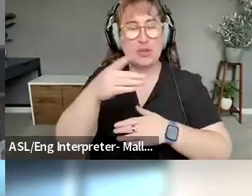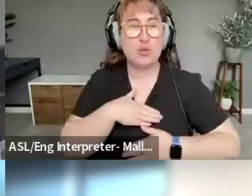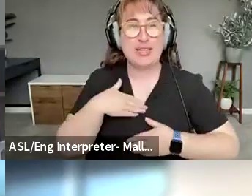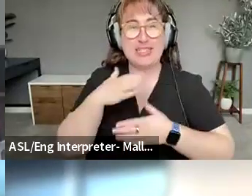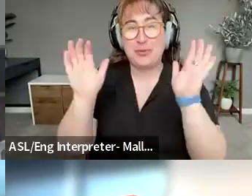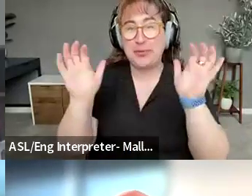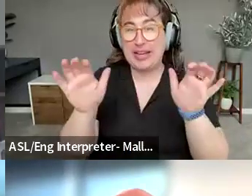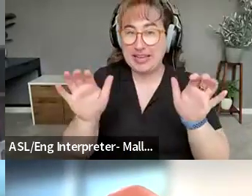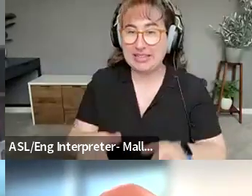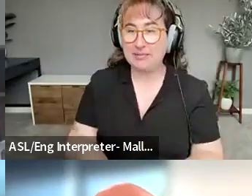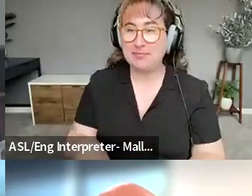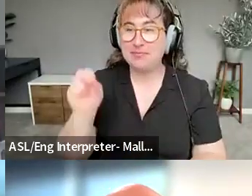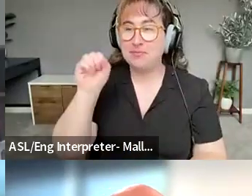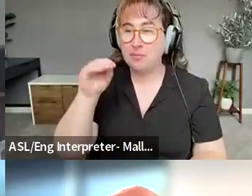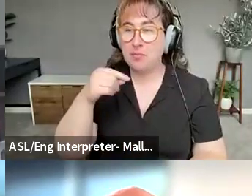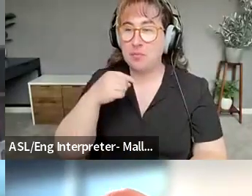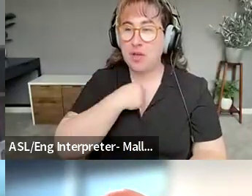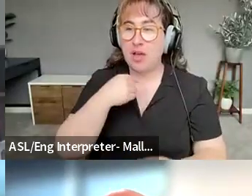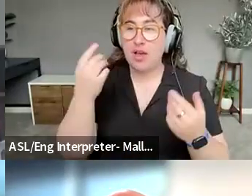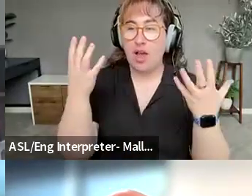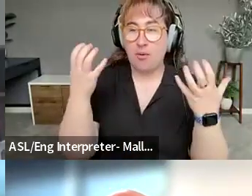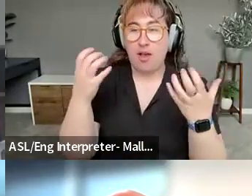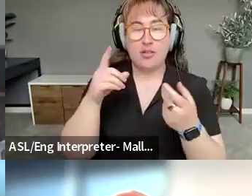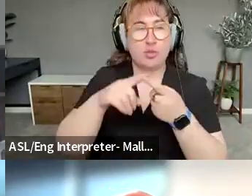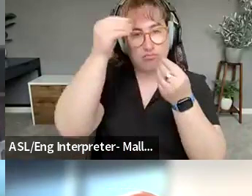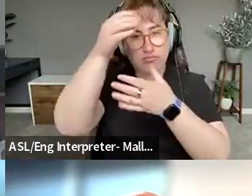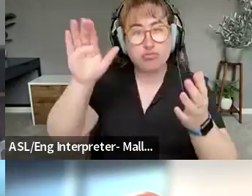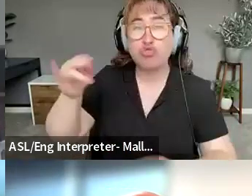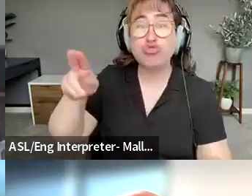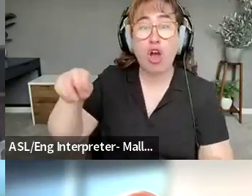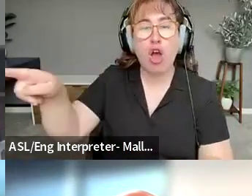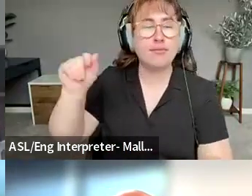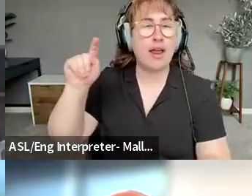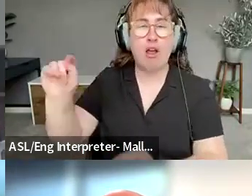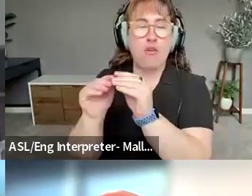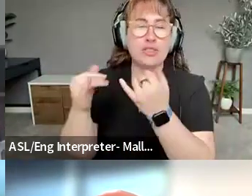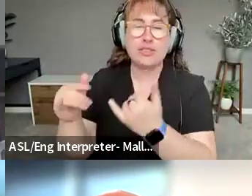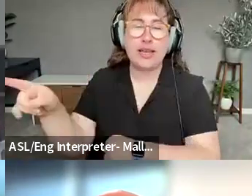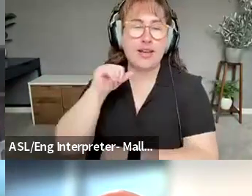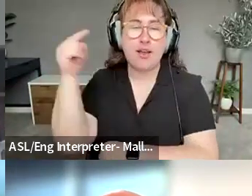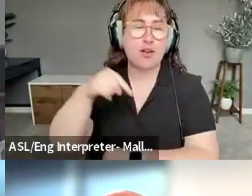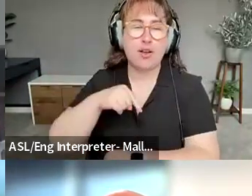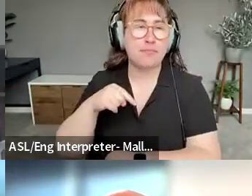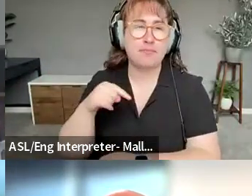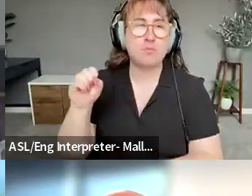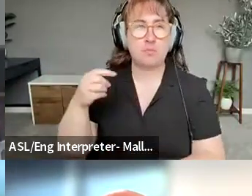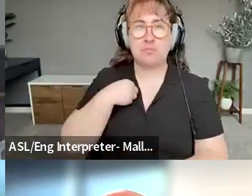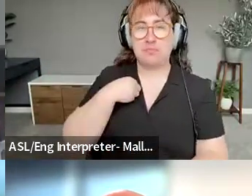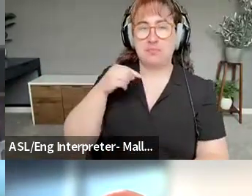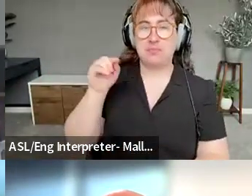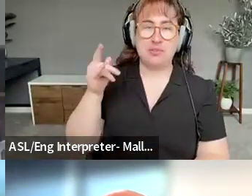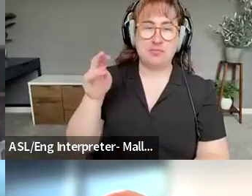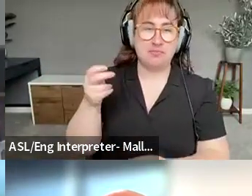rain. So I do just want to let folks know that John Decker's at a conference today, so he won't be present.